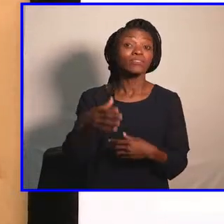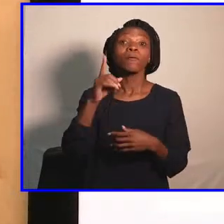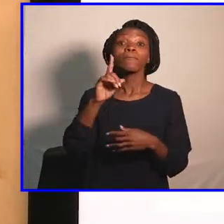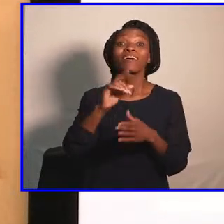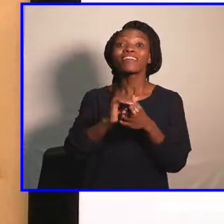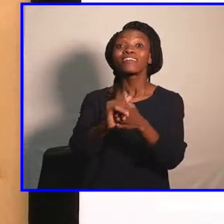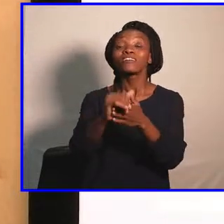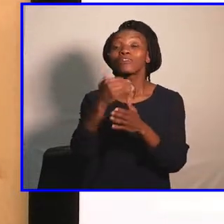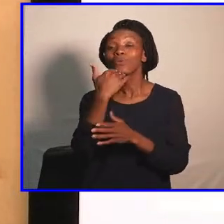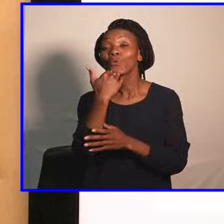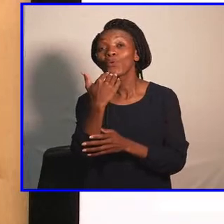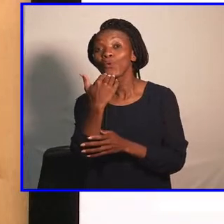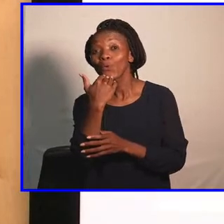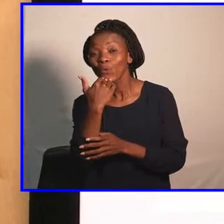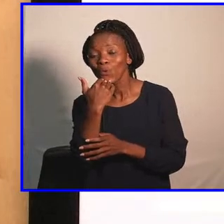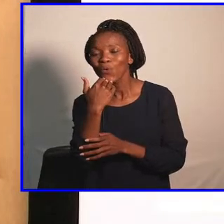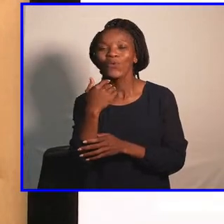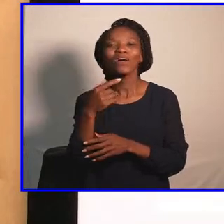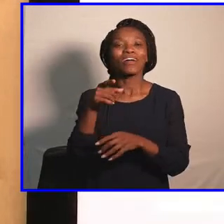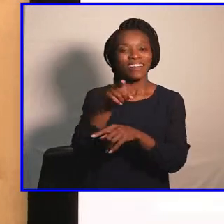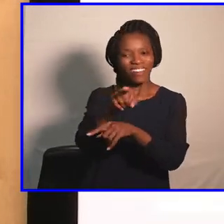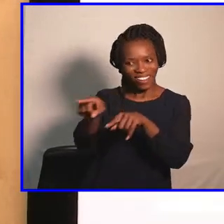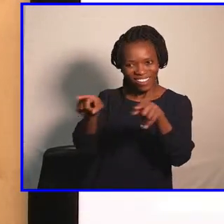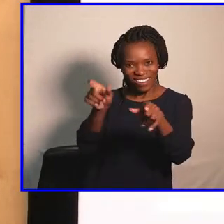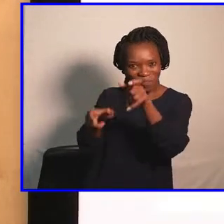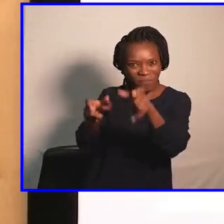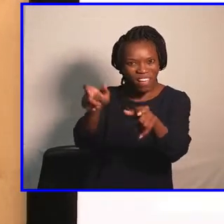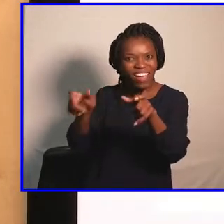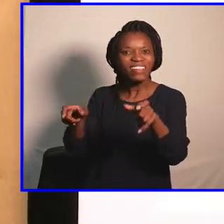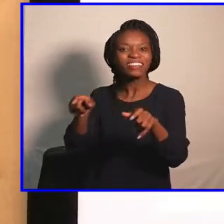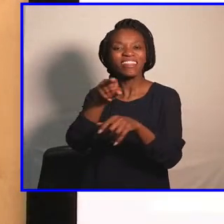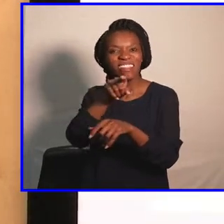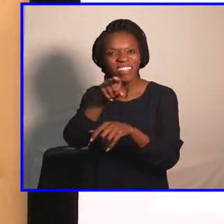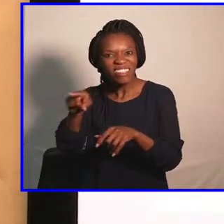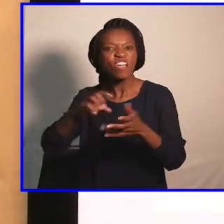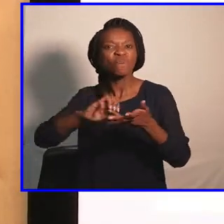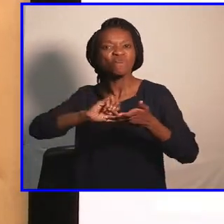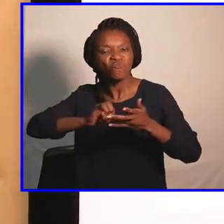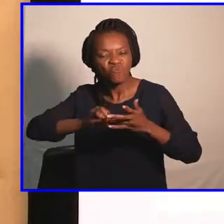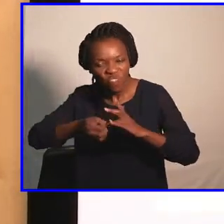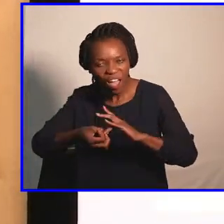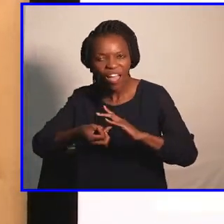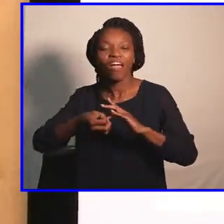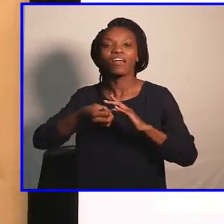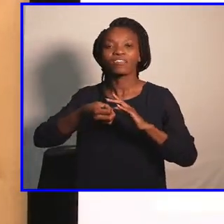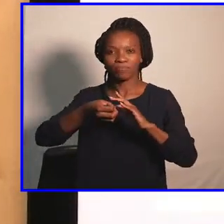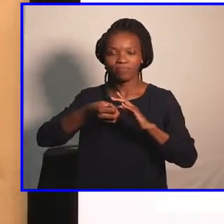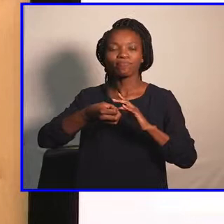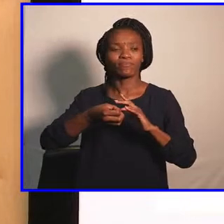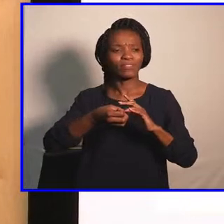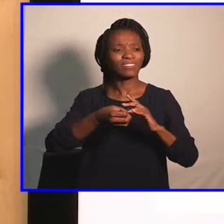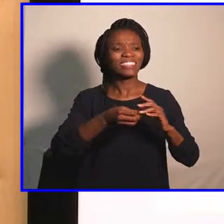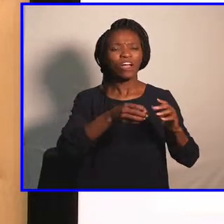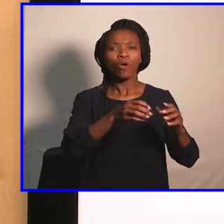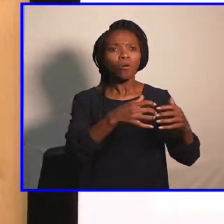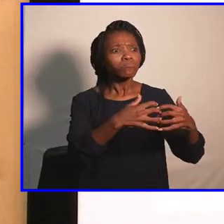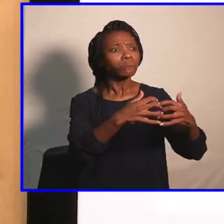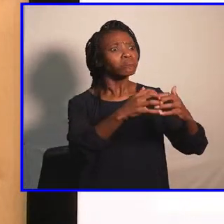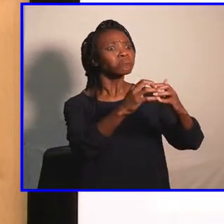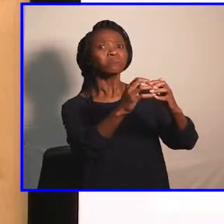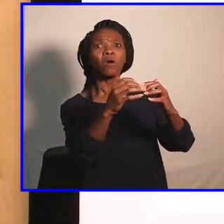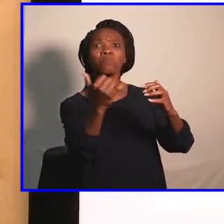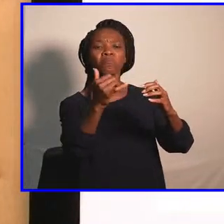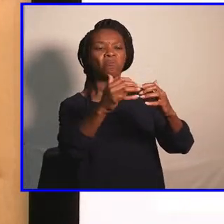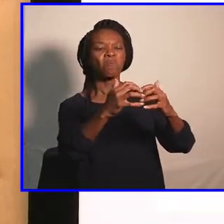facilitated by the deliberate dismantling of well put together and tried